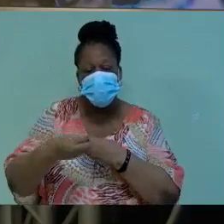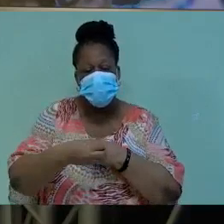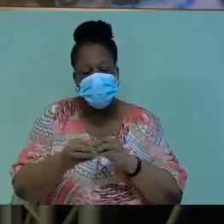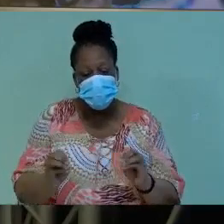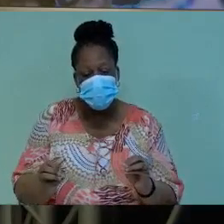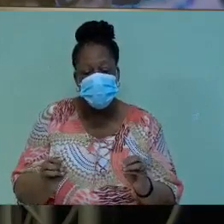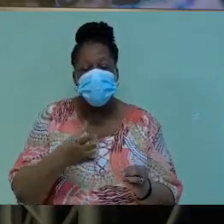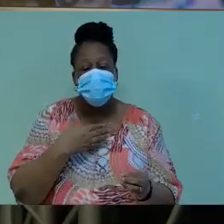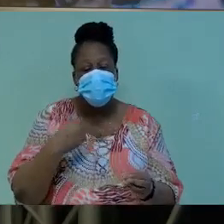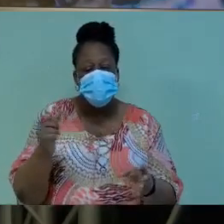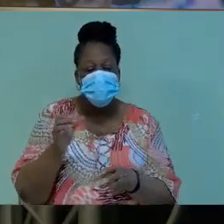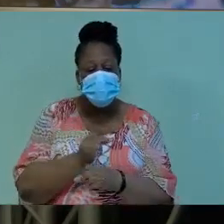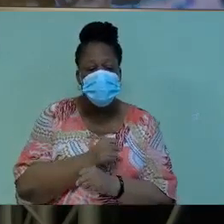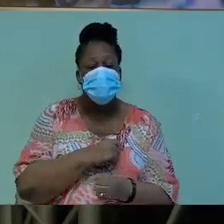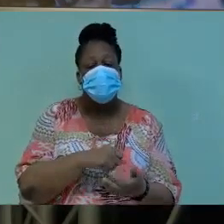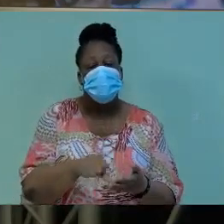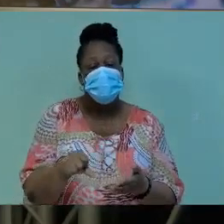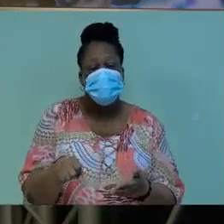your payment.